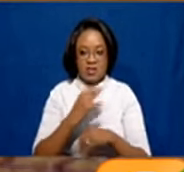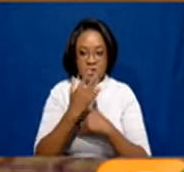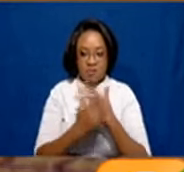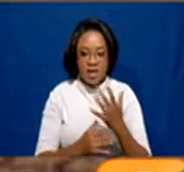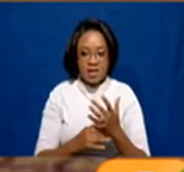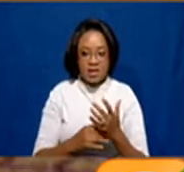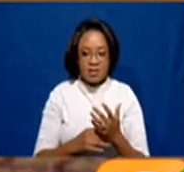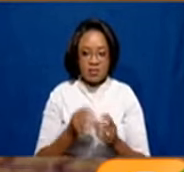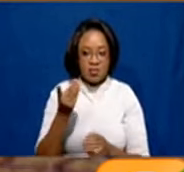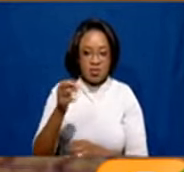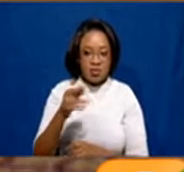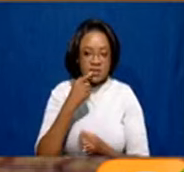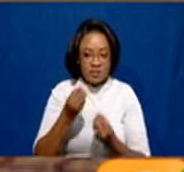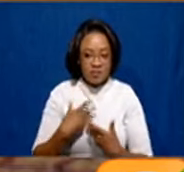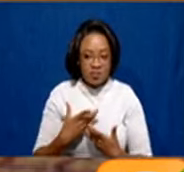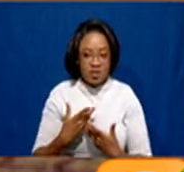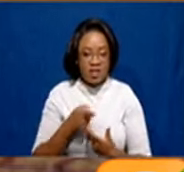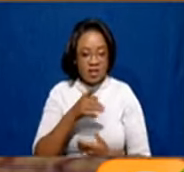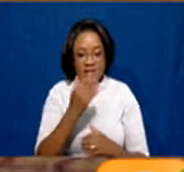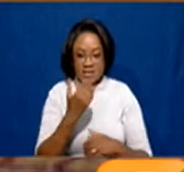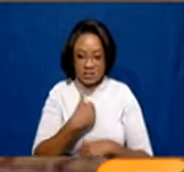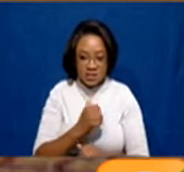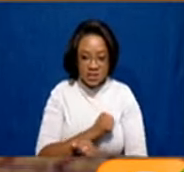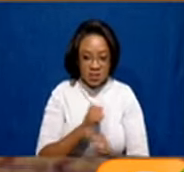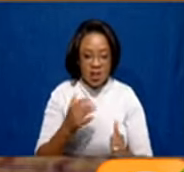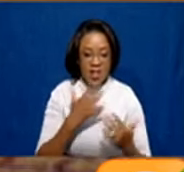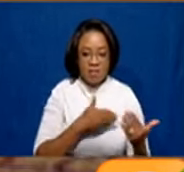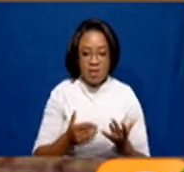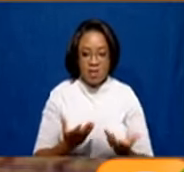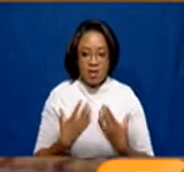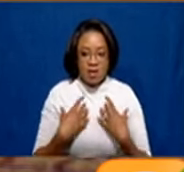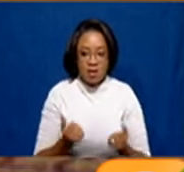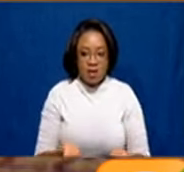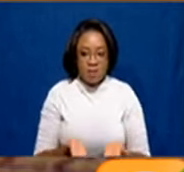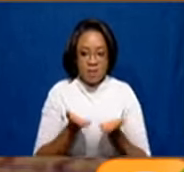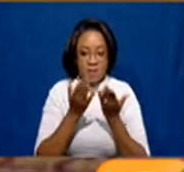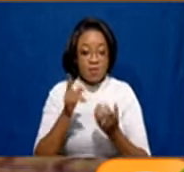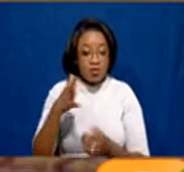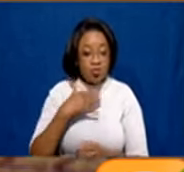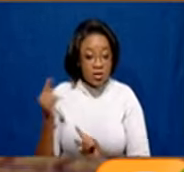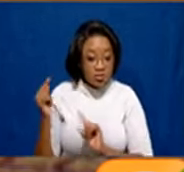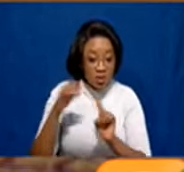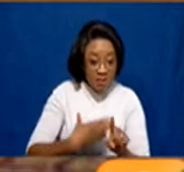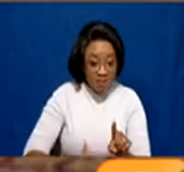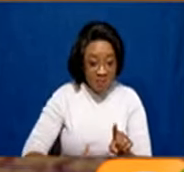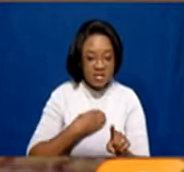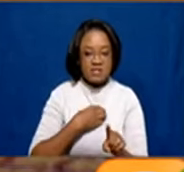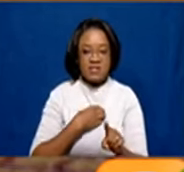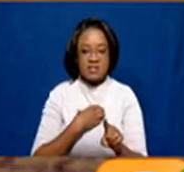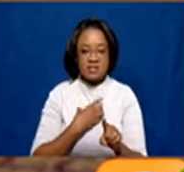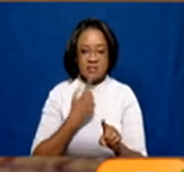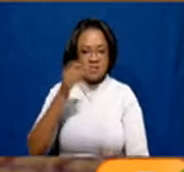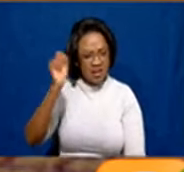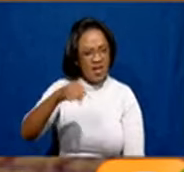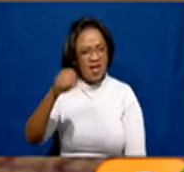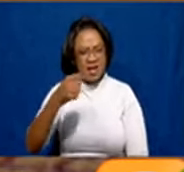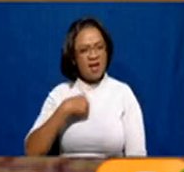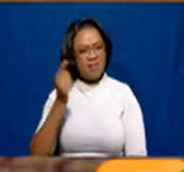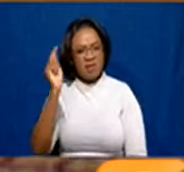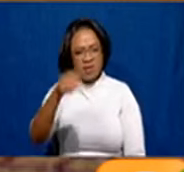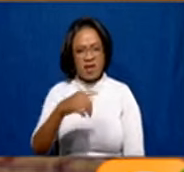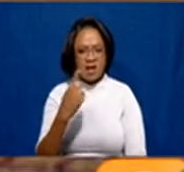So the doctor just lightly tells me the surgery has gone well, the baby is recovering, would you like to come and visit him in hospital? And I said, yeah, sure, I'll